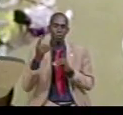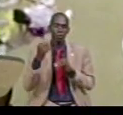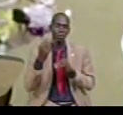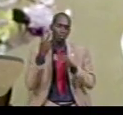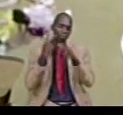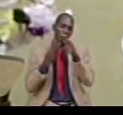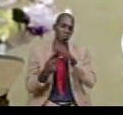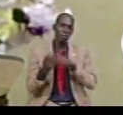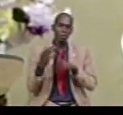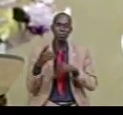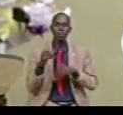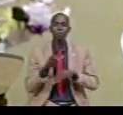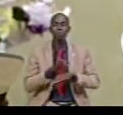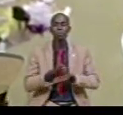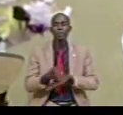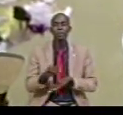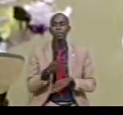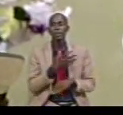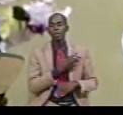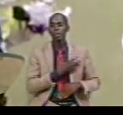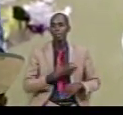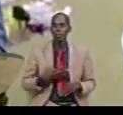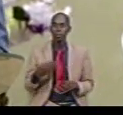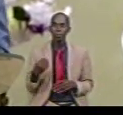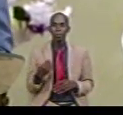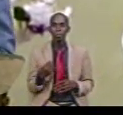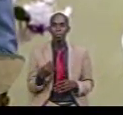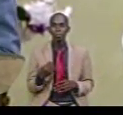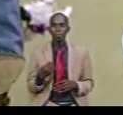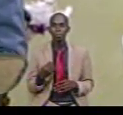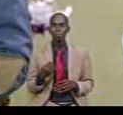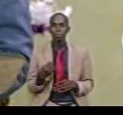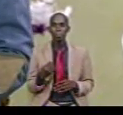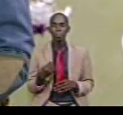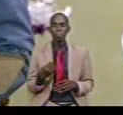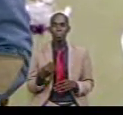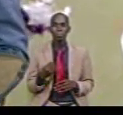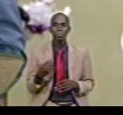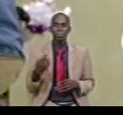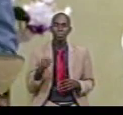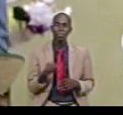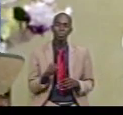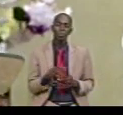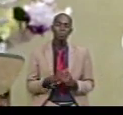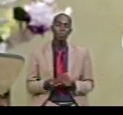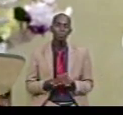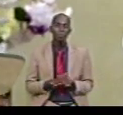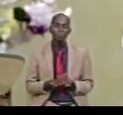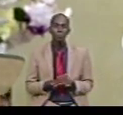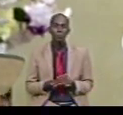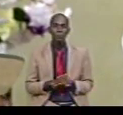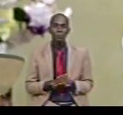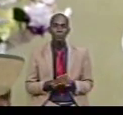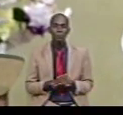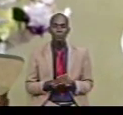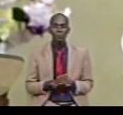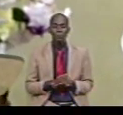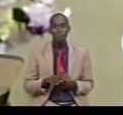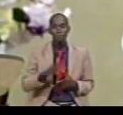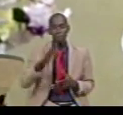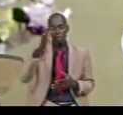ministry and its cross-cultural missionary endeavors. Daddy,